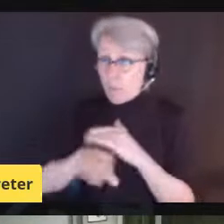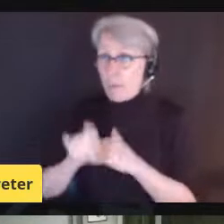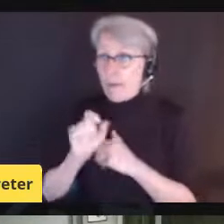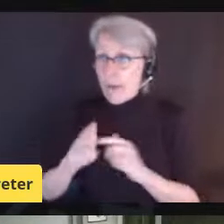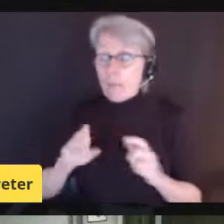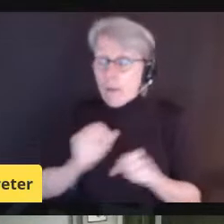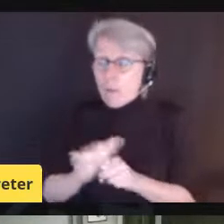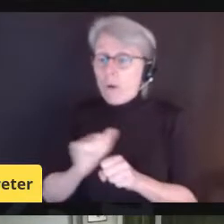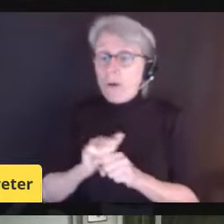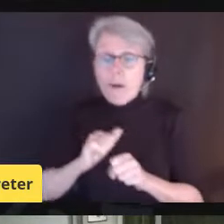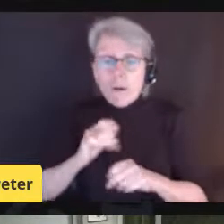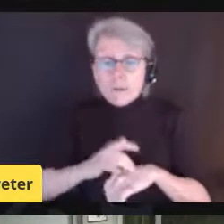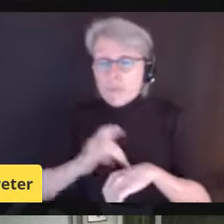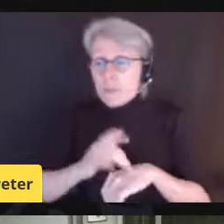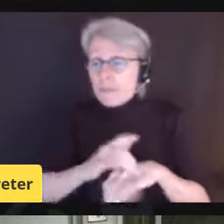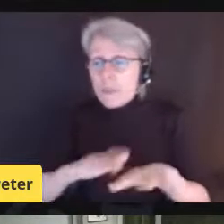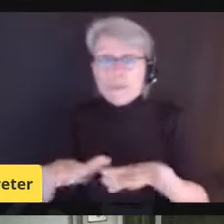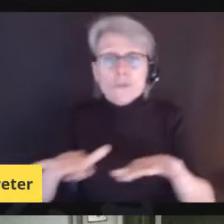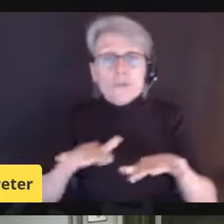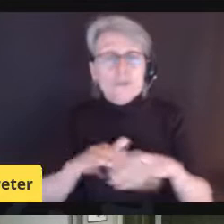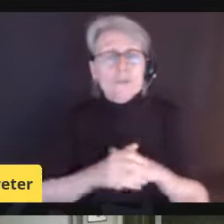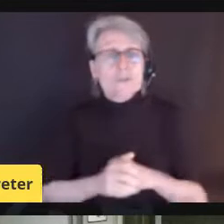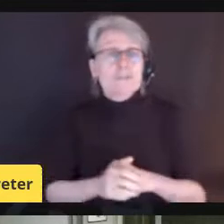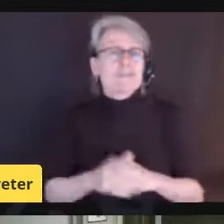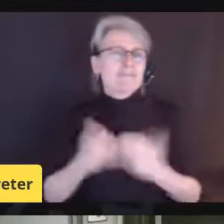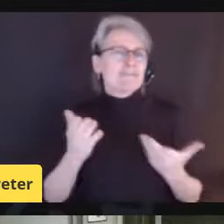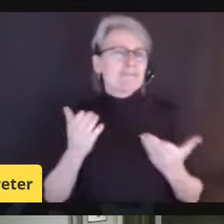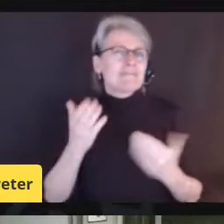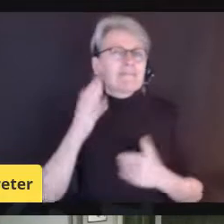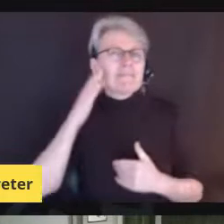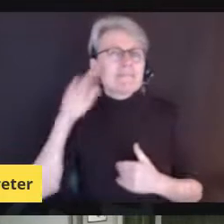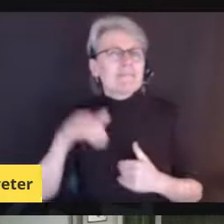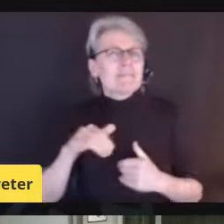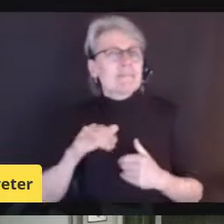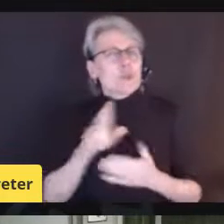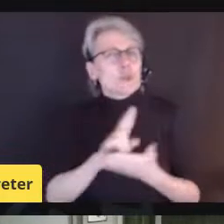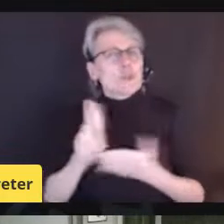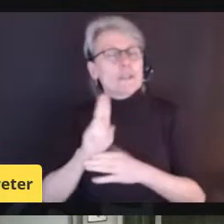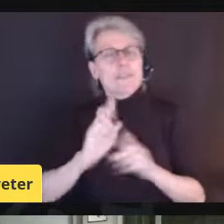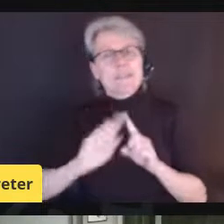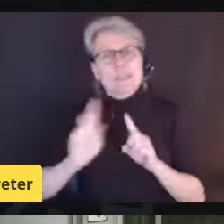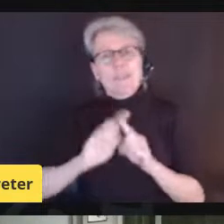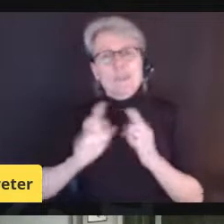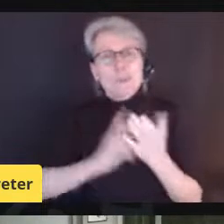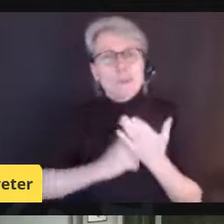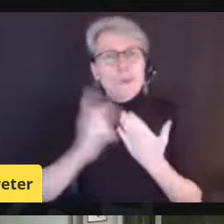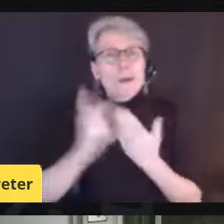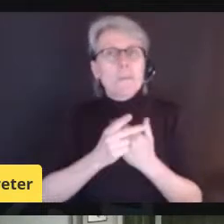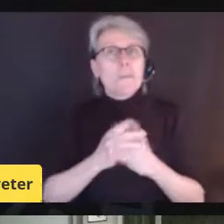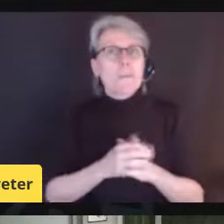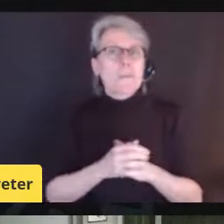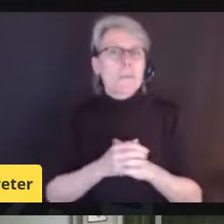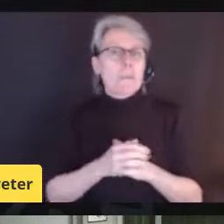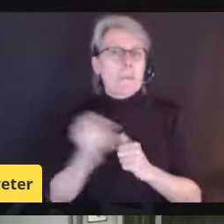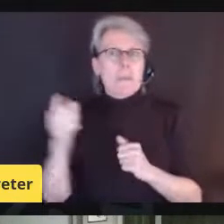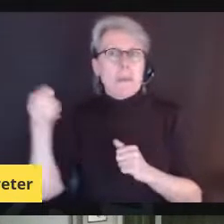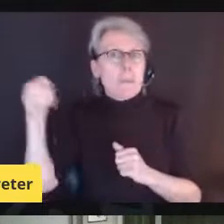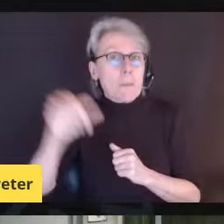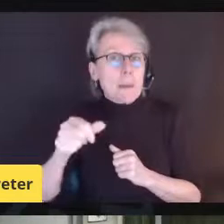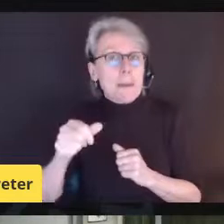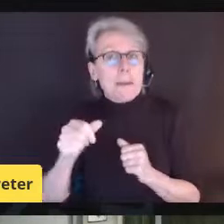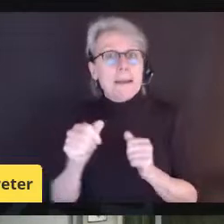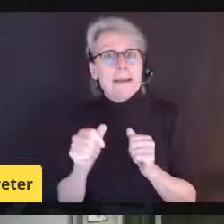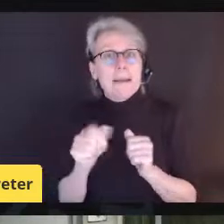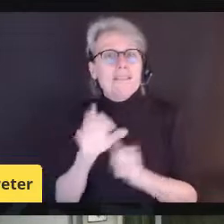lot of different universities will have these programs where they may be even able to pay you a little stipend to do some